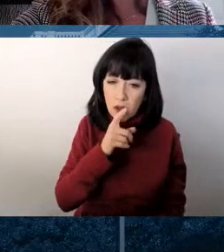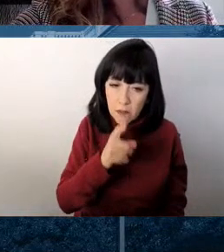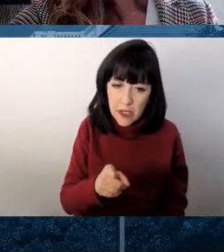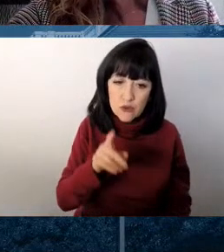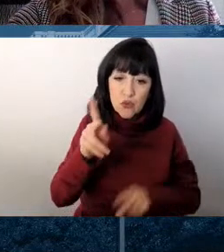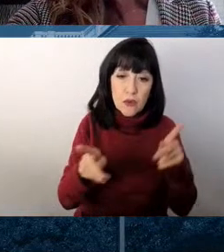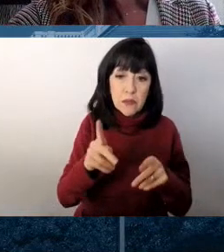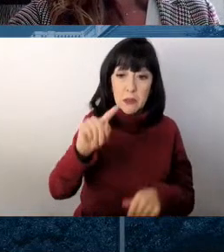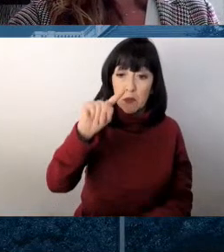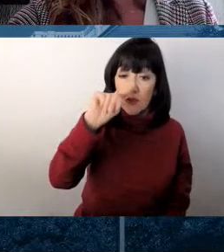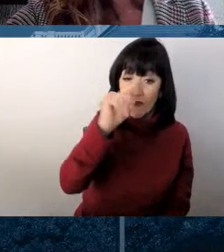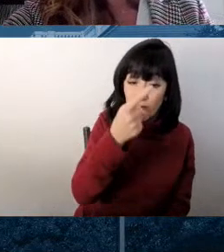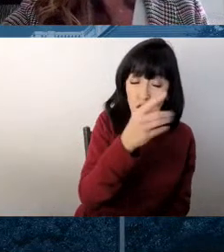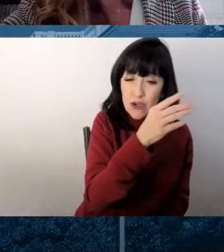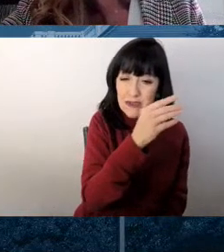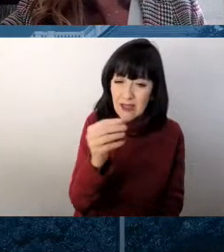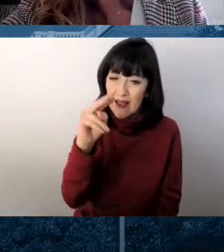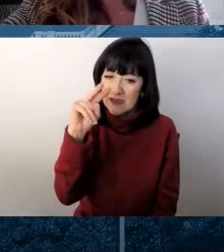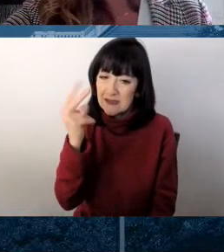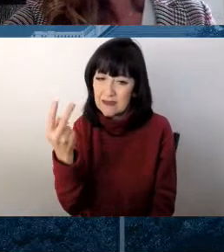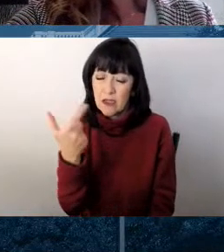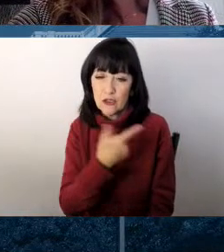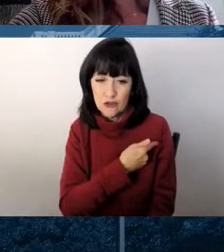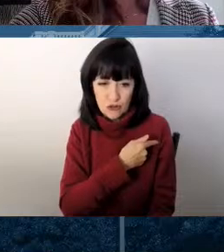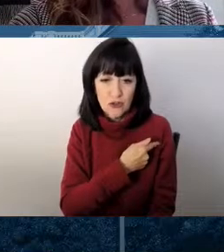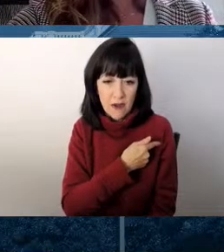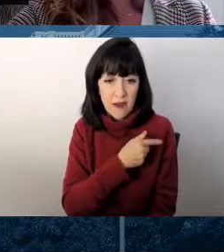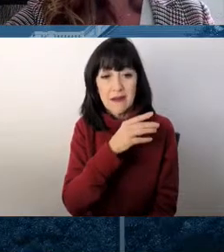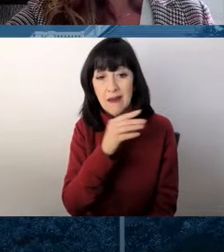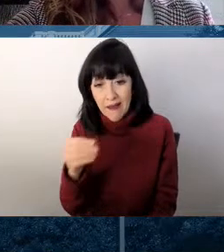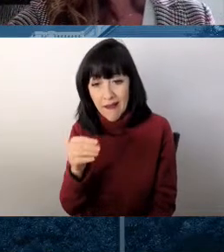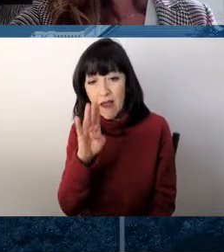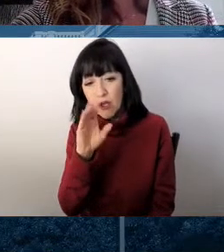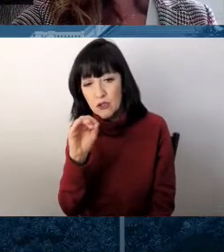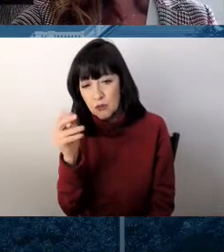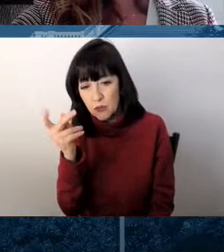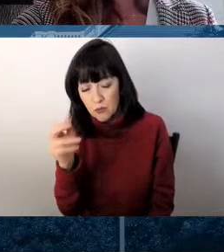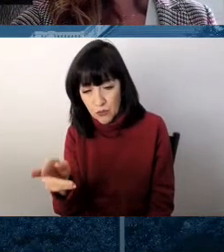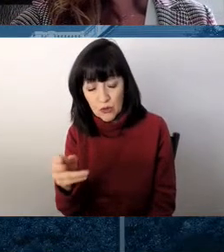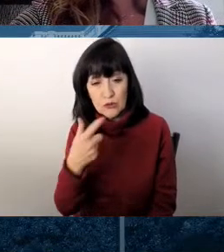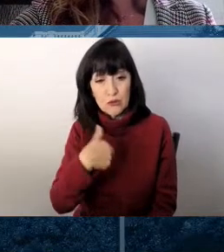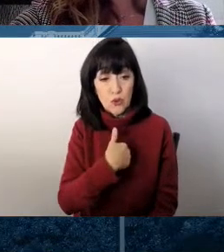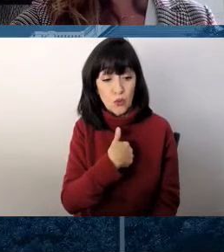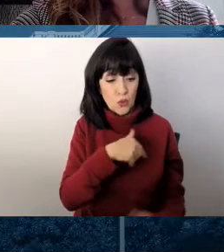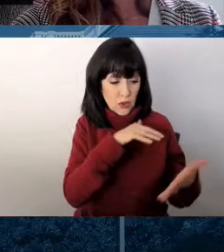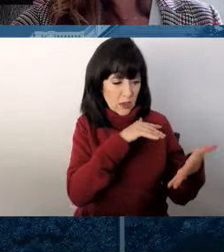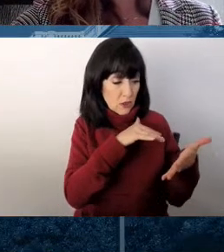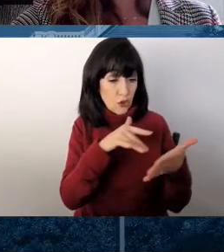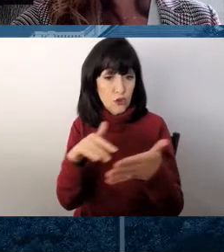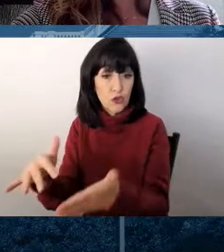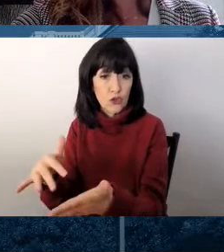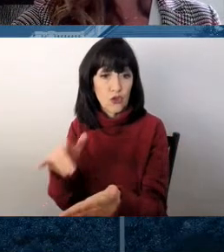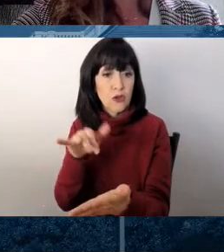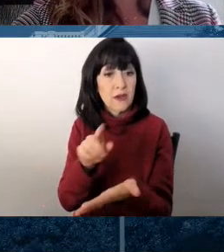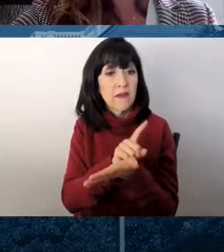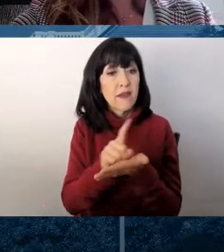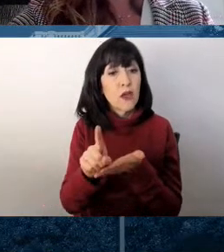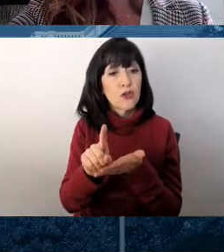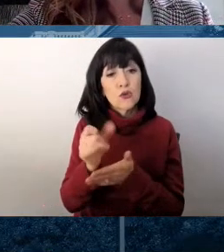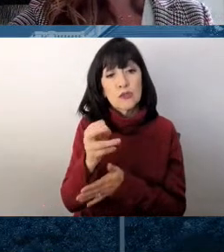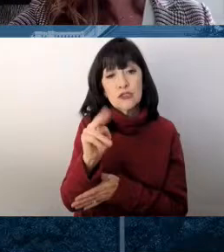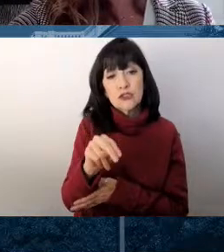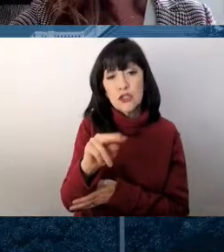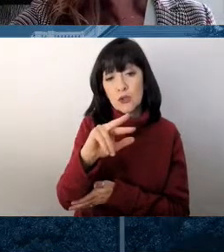shot. When we look at the vaccination status of our cases for the week of January 3rd